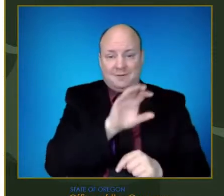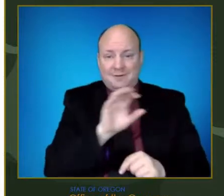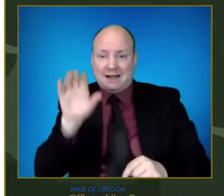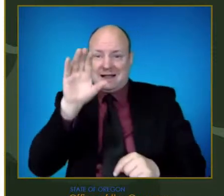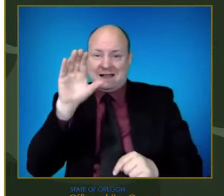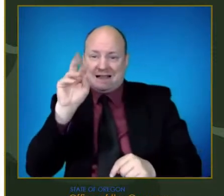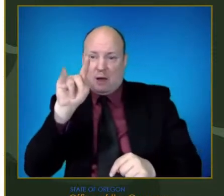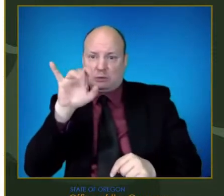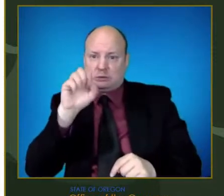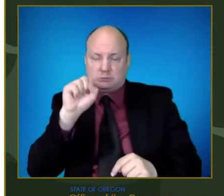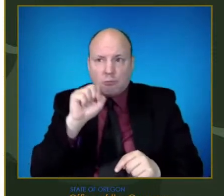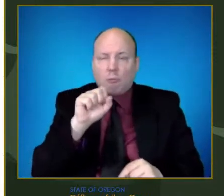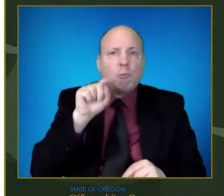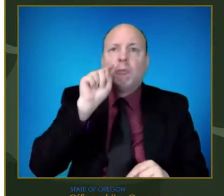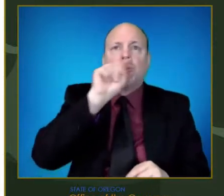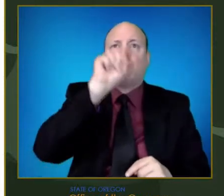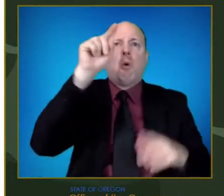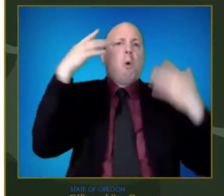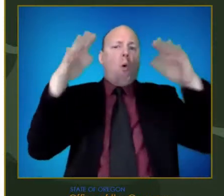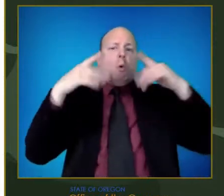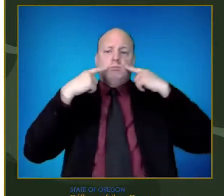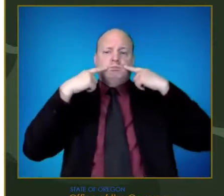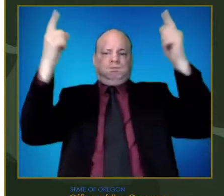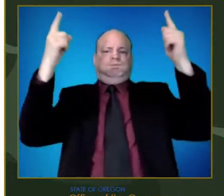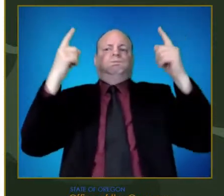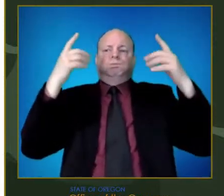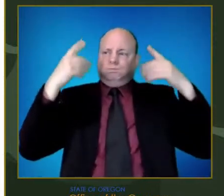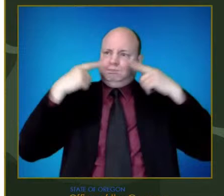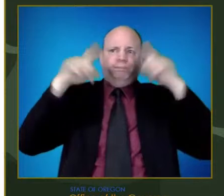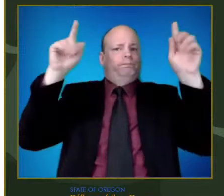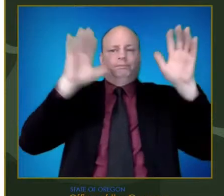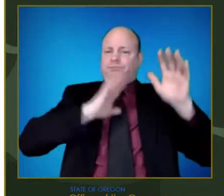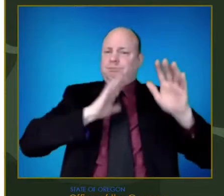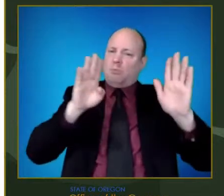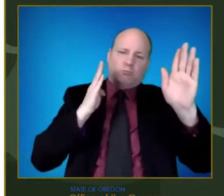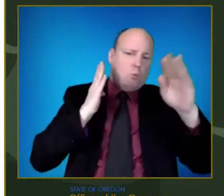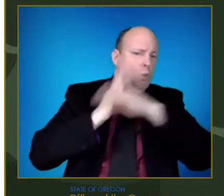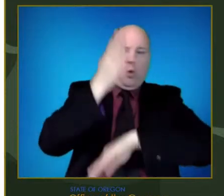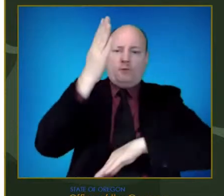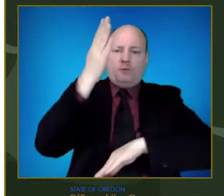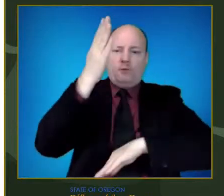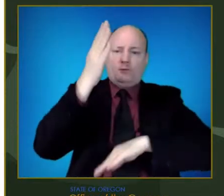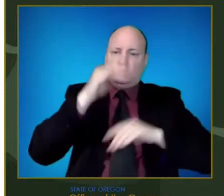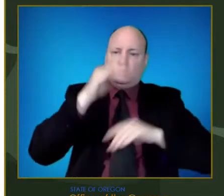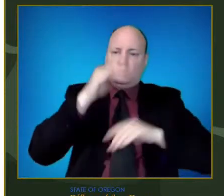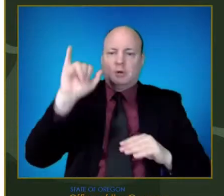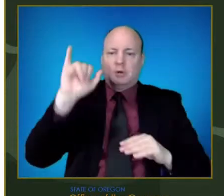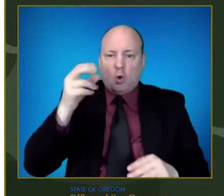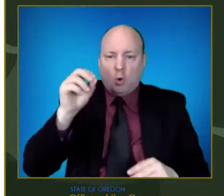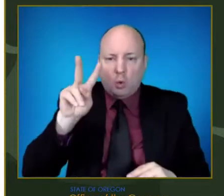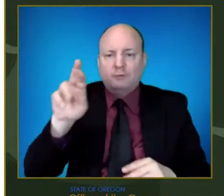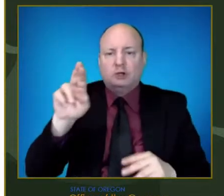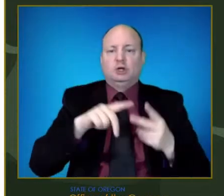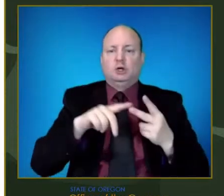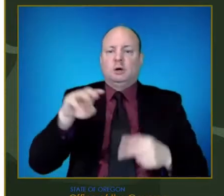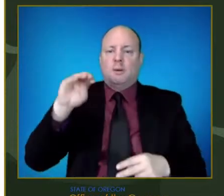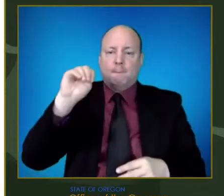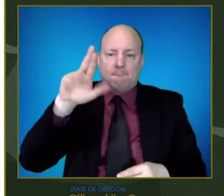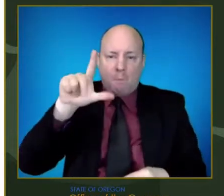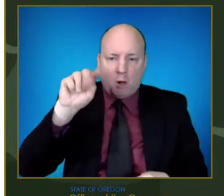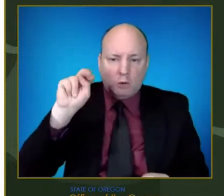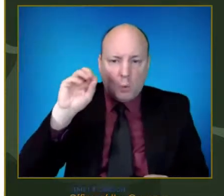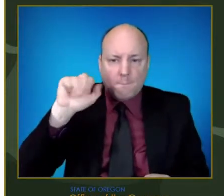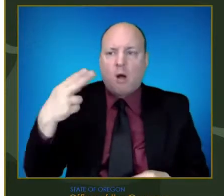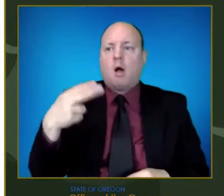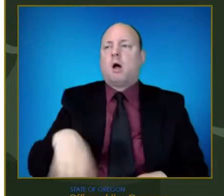Those counties were Benton, Deschutes, Hood River, Lane, Lincoln, Multnomah, Polk, and Tillamook.